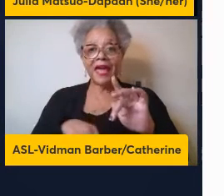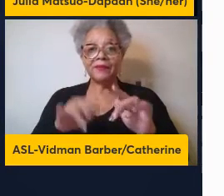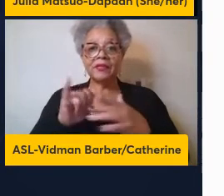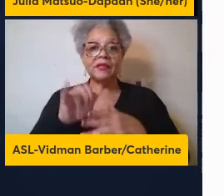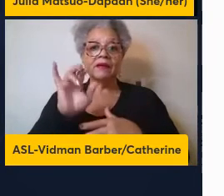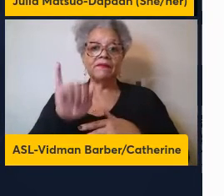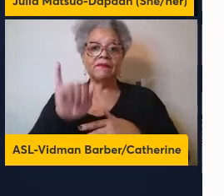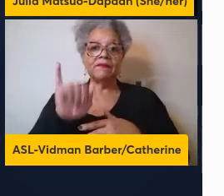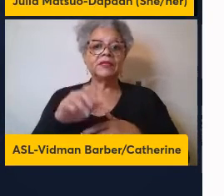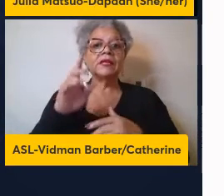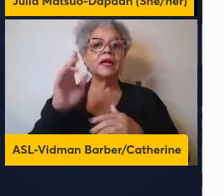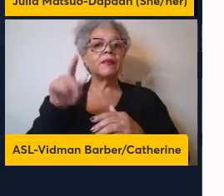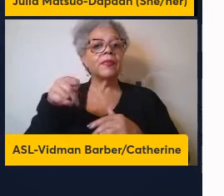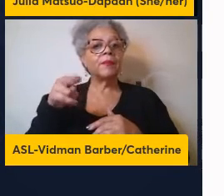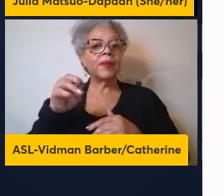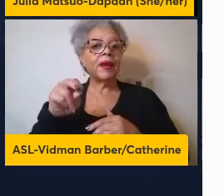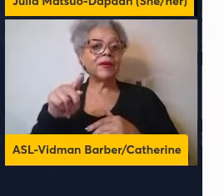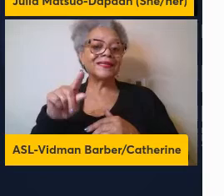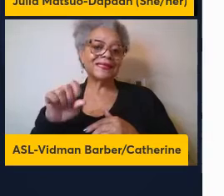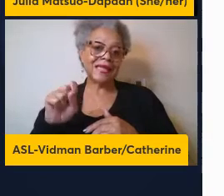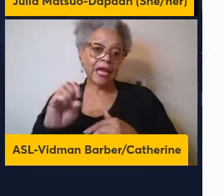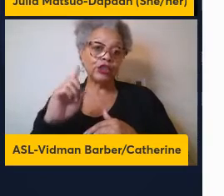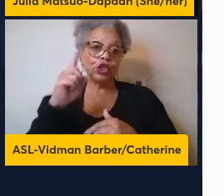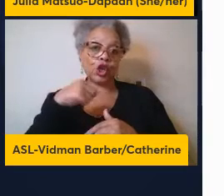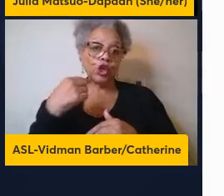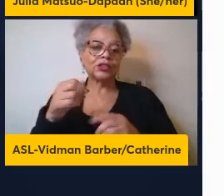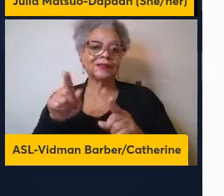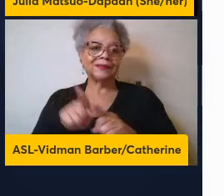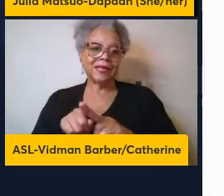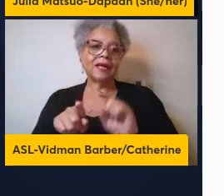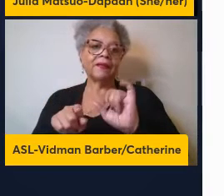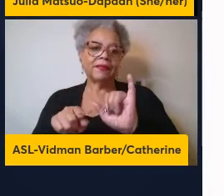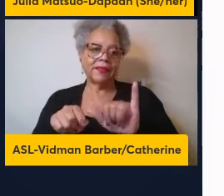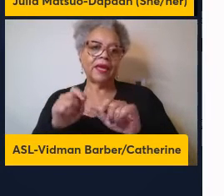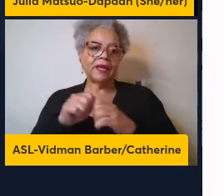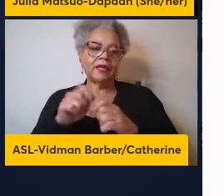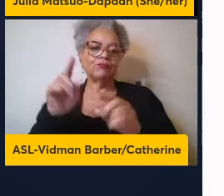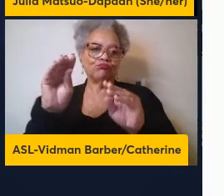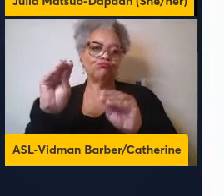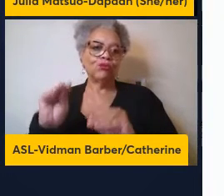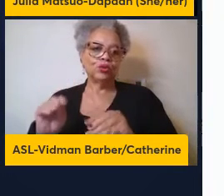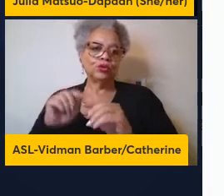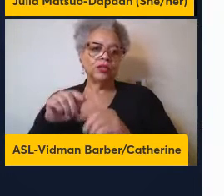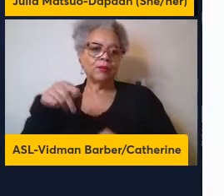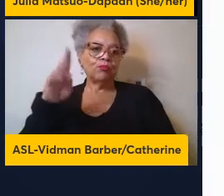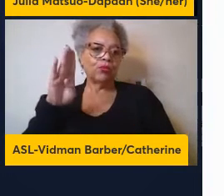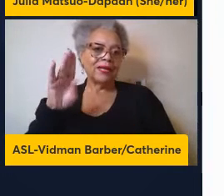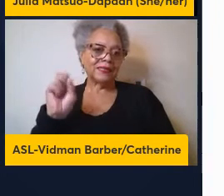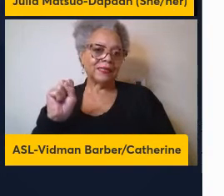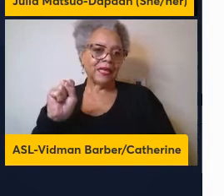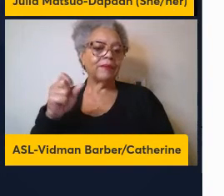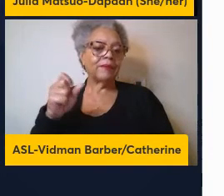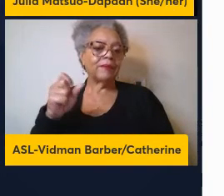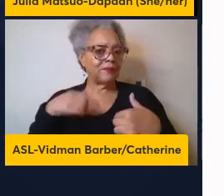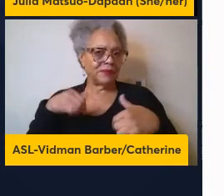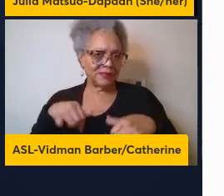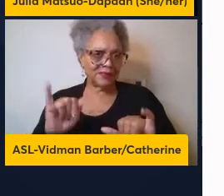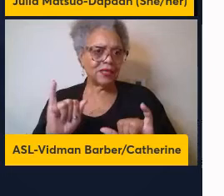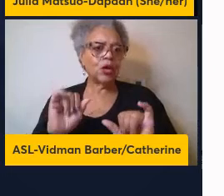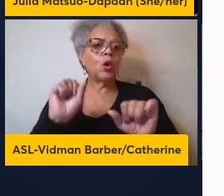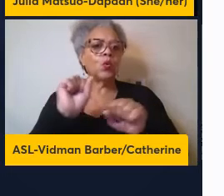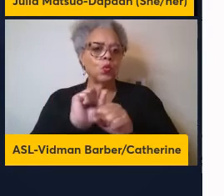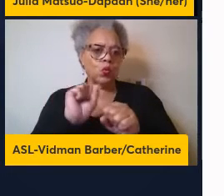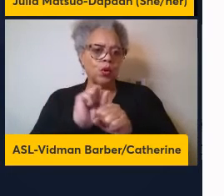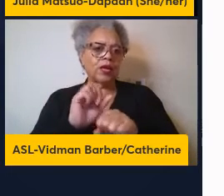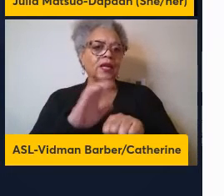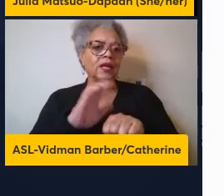parasites localize in the brainstem. So this is still something that I am working on. I only showed just a little,